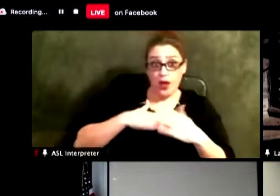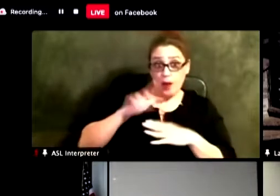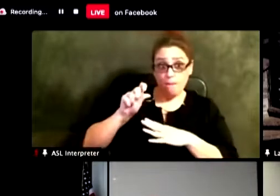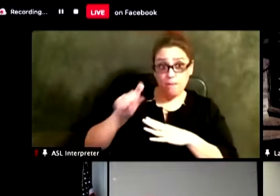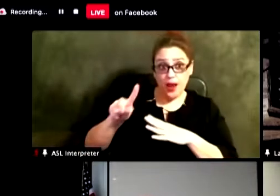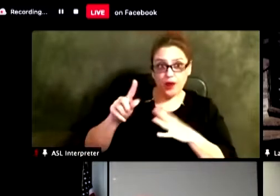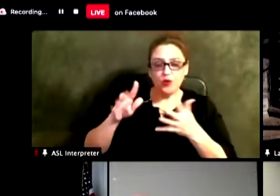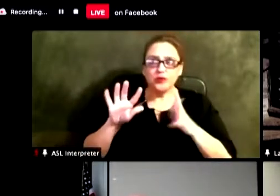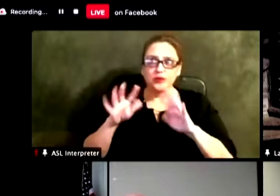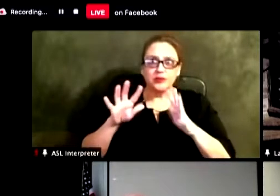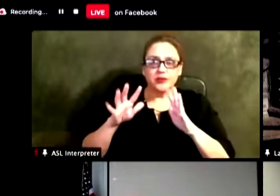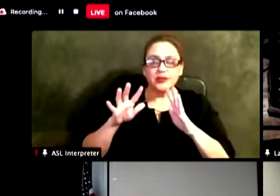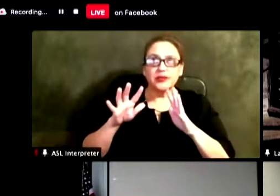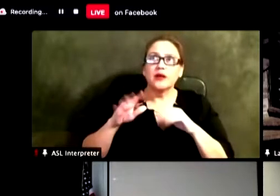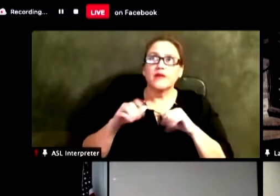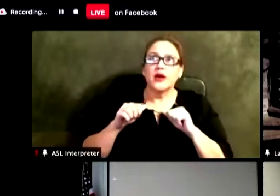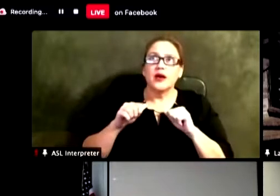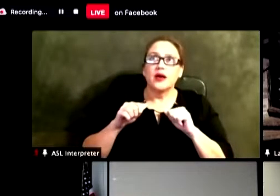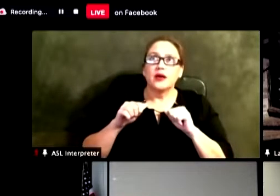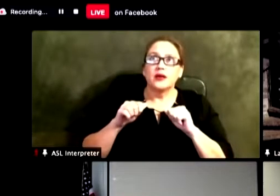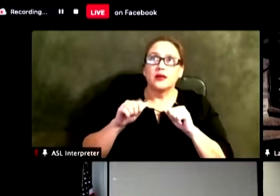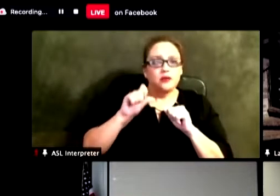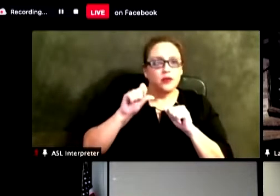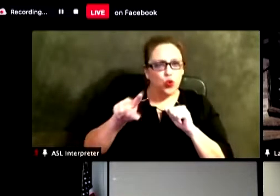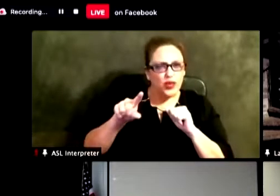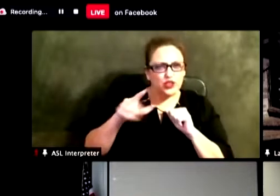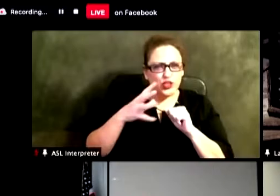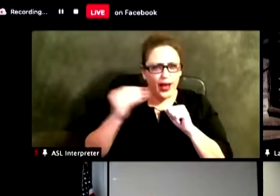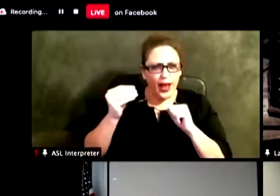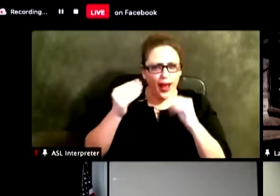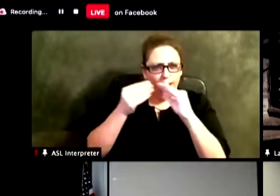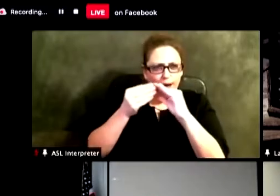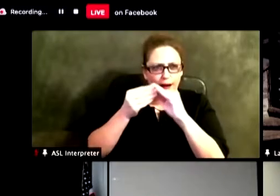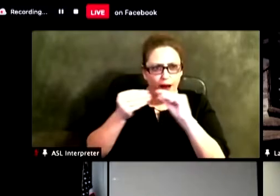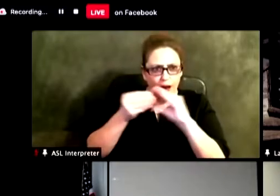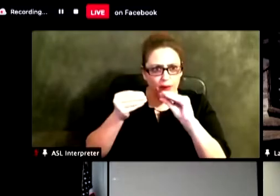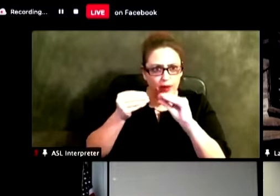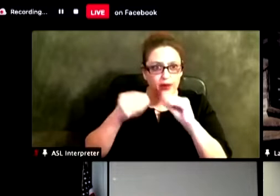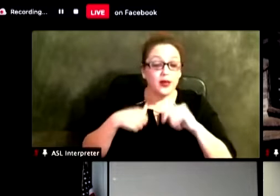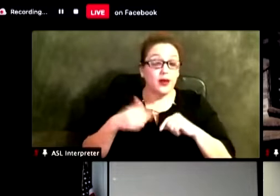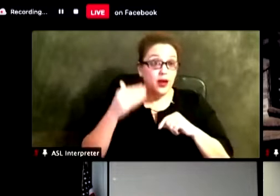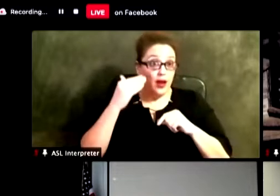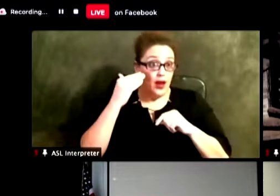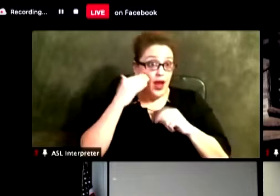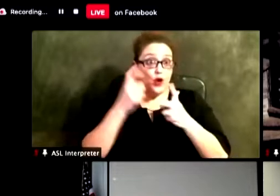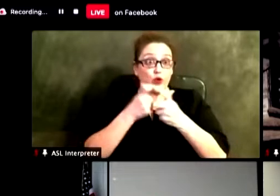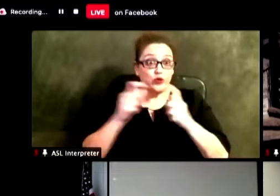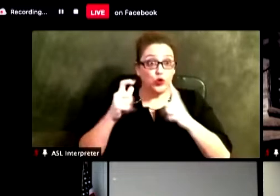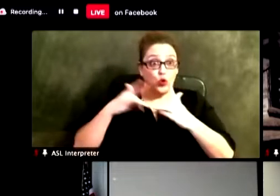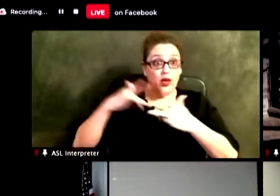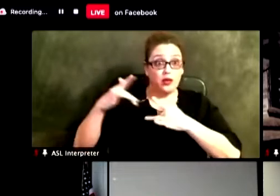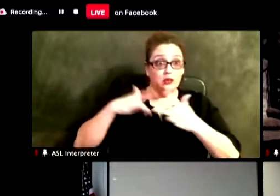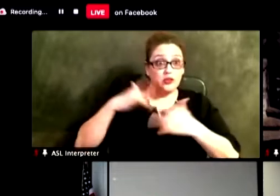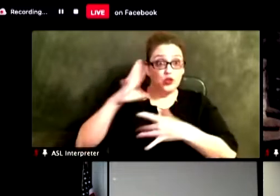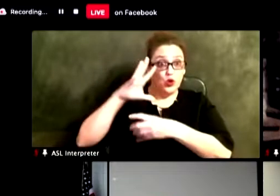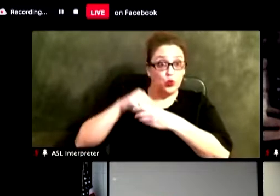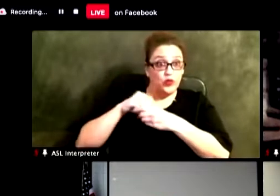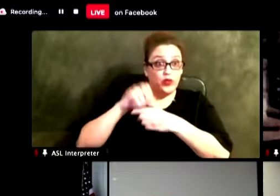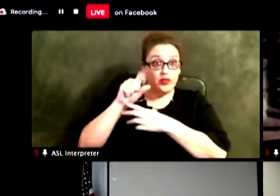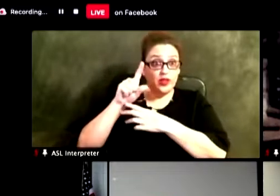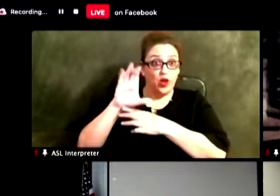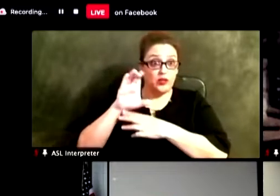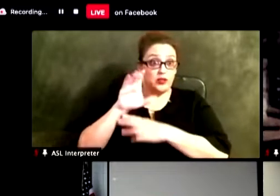and thank you. My question is sort of a question and comment, and I know a great concern within the Salt Lake Police Department is